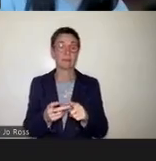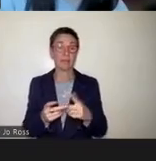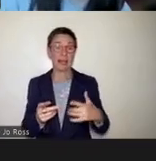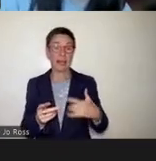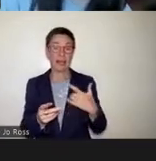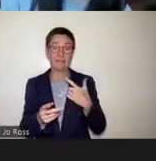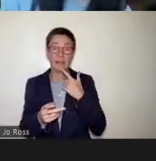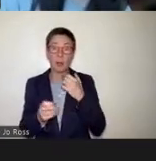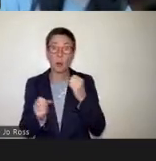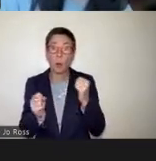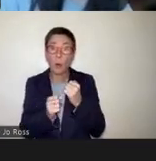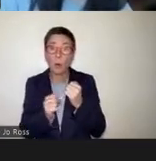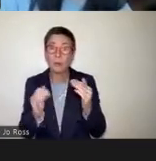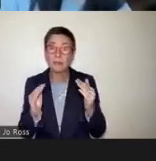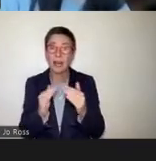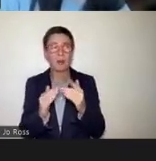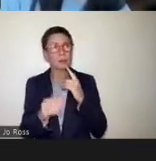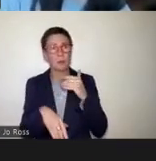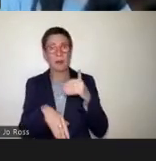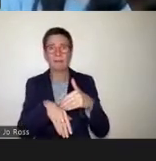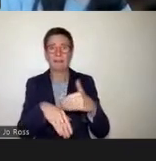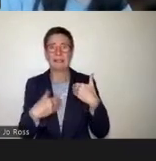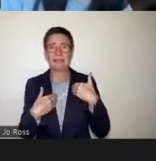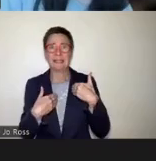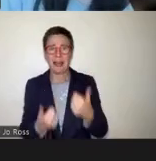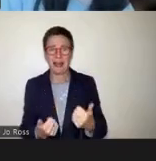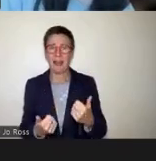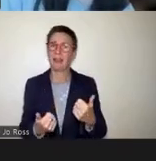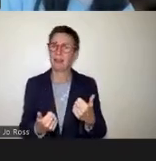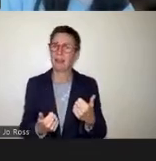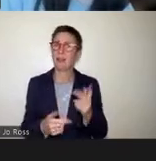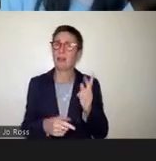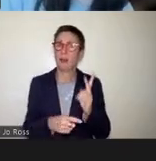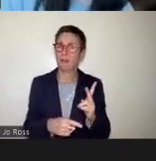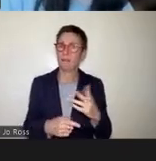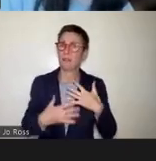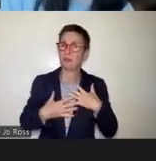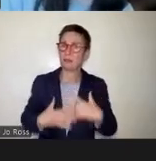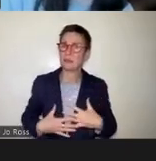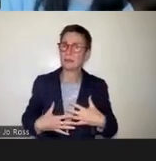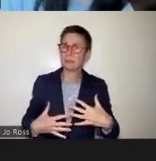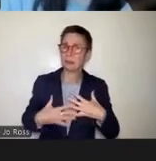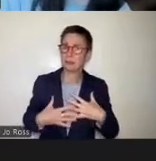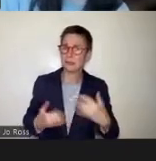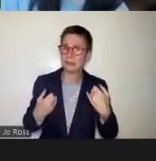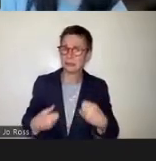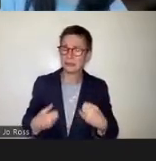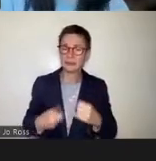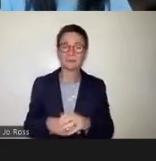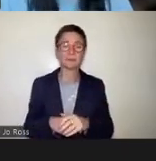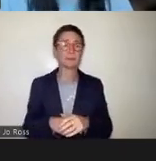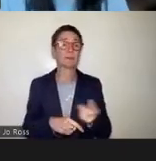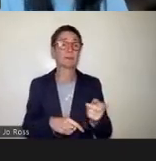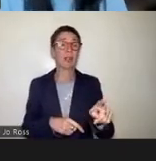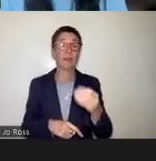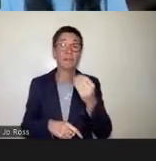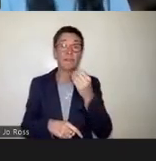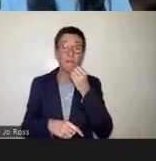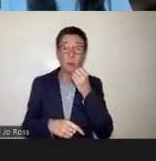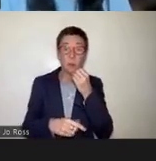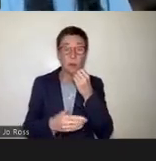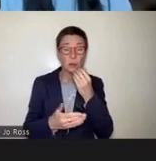physical health, exacerbating respiratory illnesses. We've got food insecurity. So in January